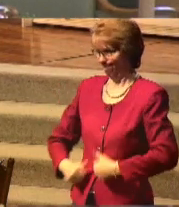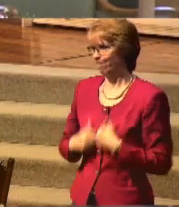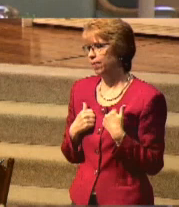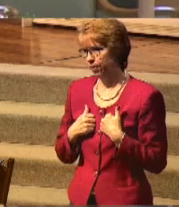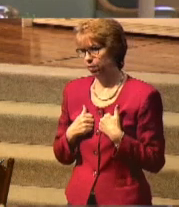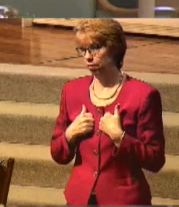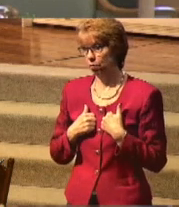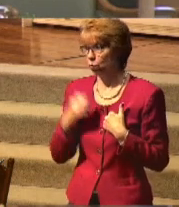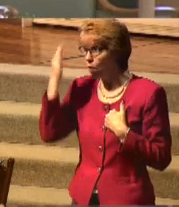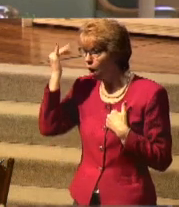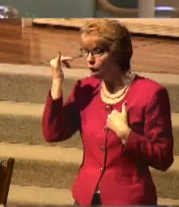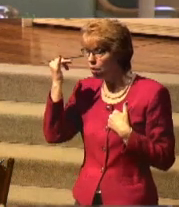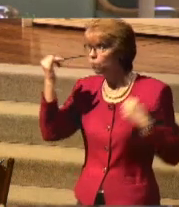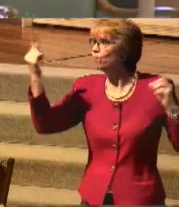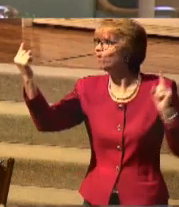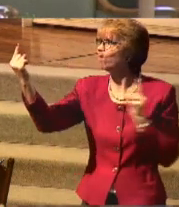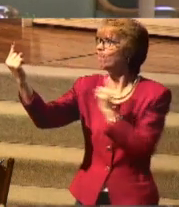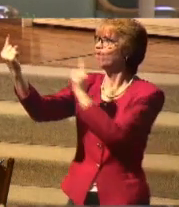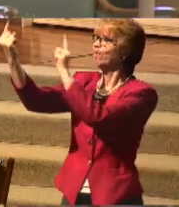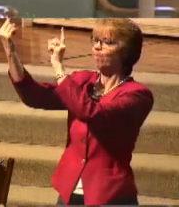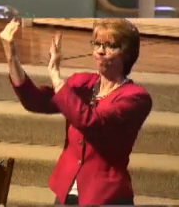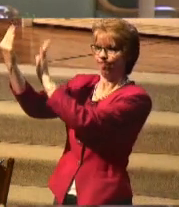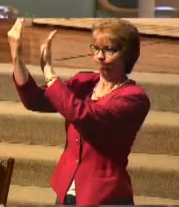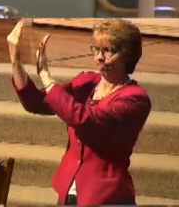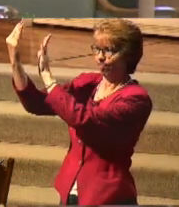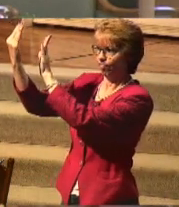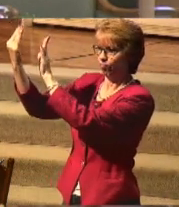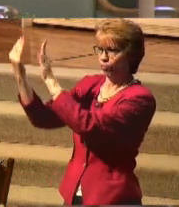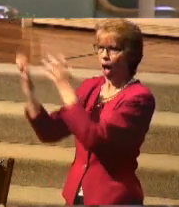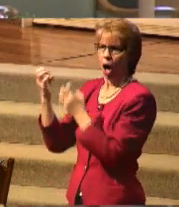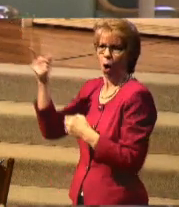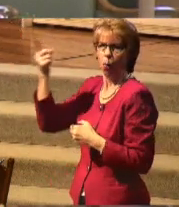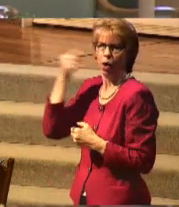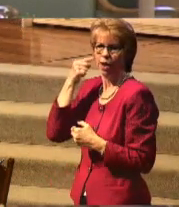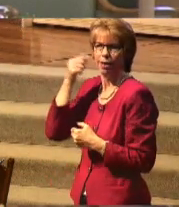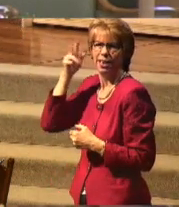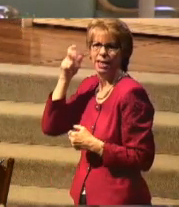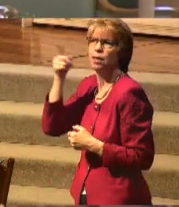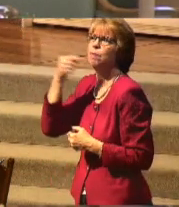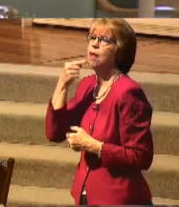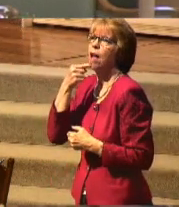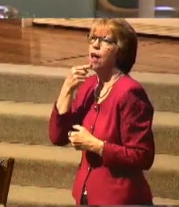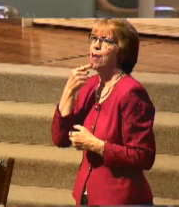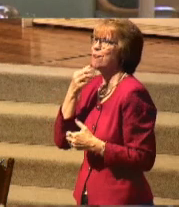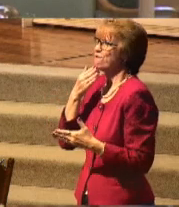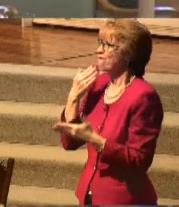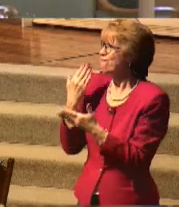one day. And I want to hear him say, well done, thou good and faithful servant.